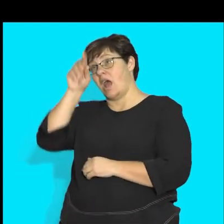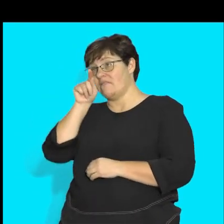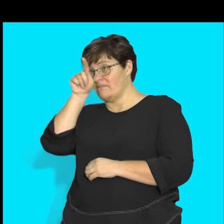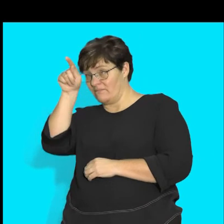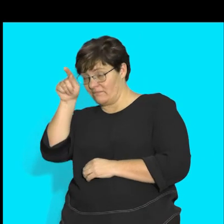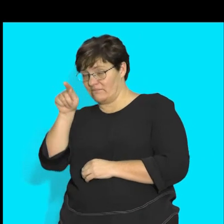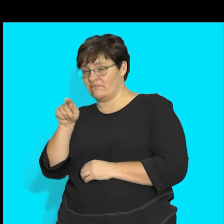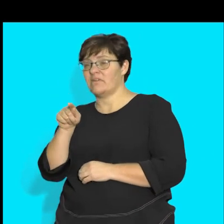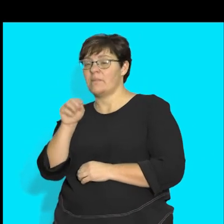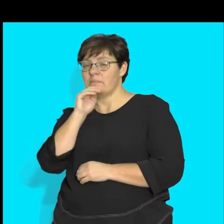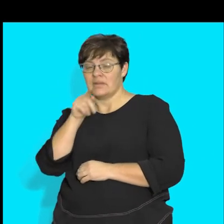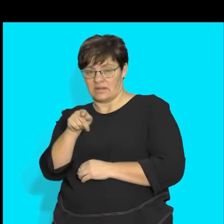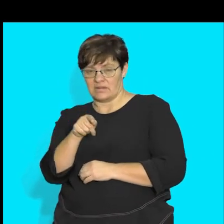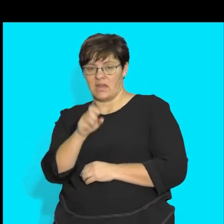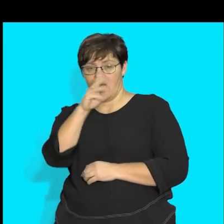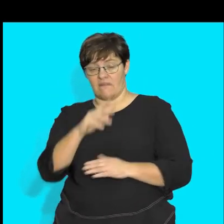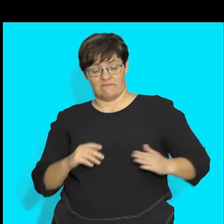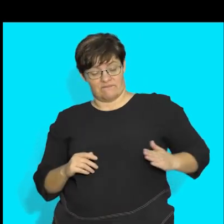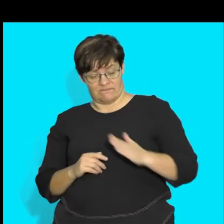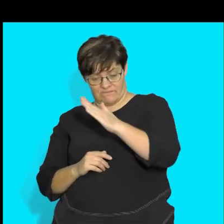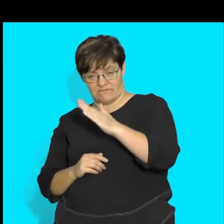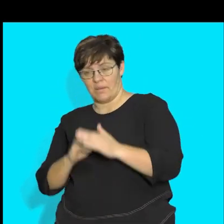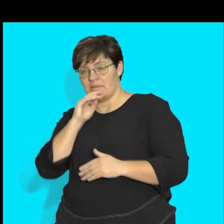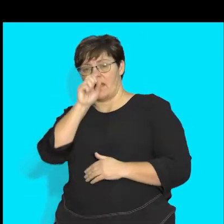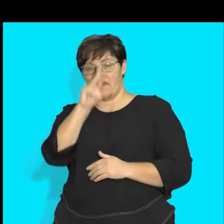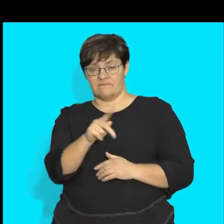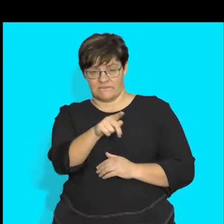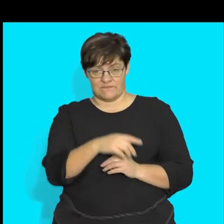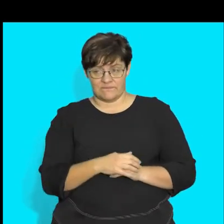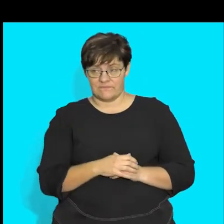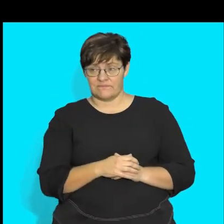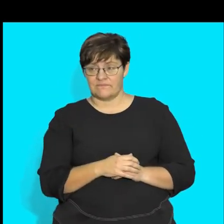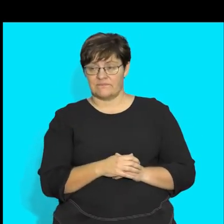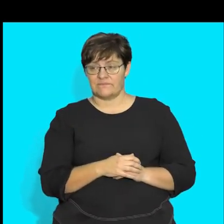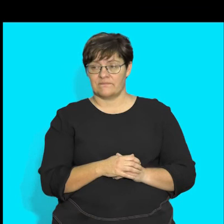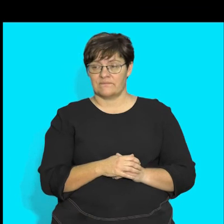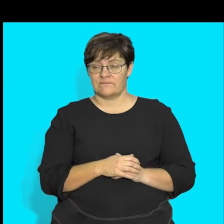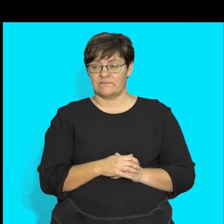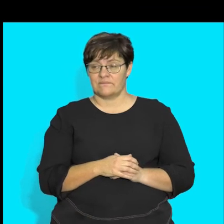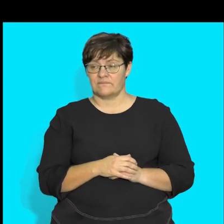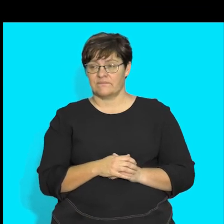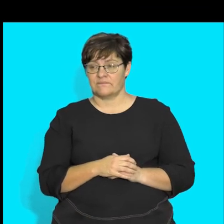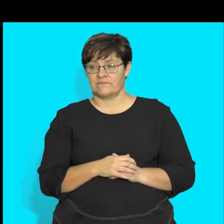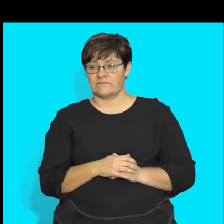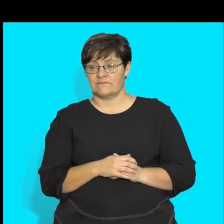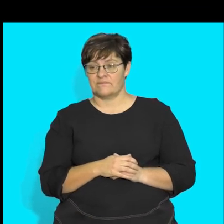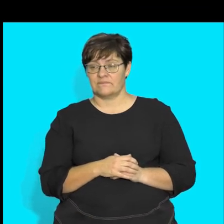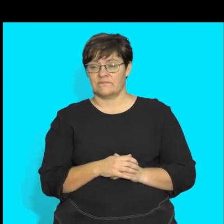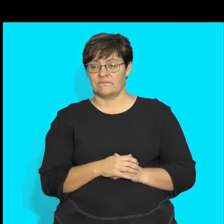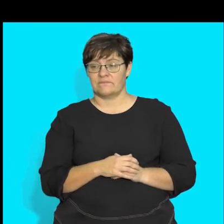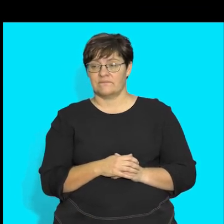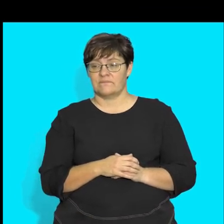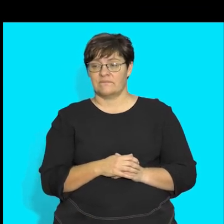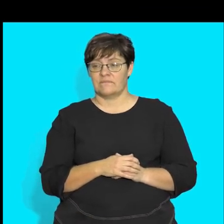is going to be the number that I'm multiplying x by, which in this case is a half. And so I'm going to go and say tan beta is equal to